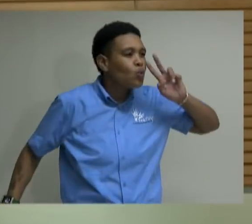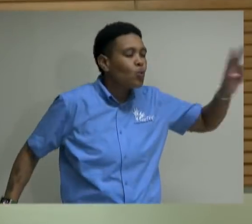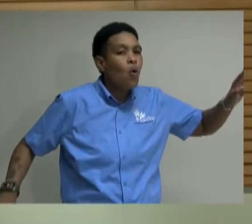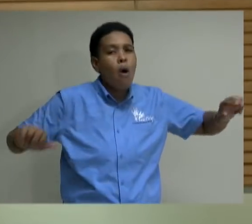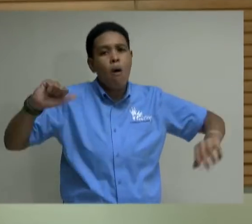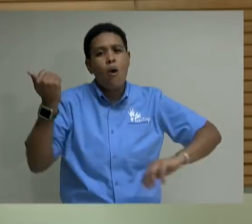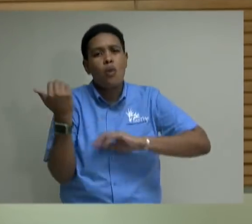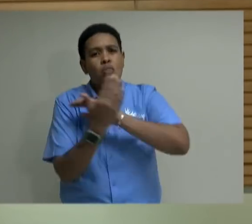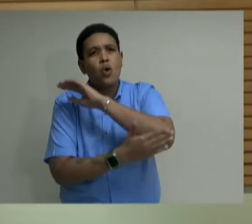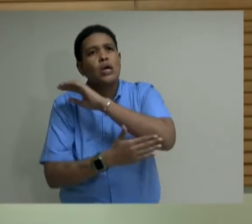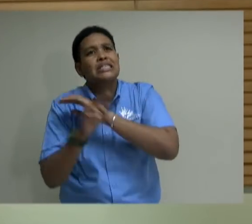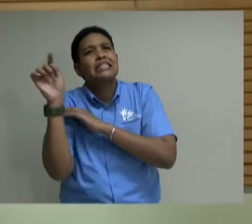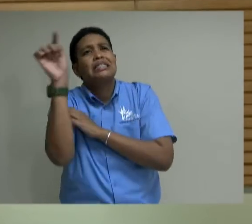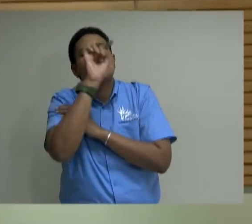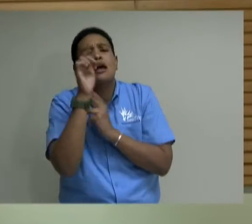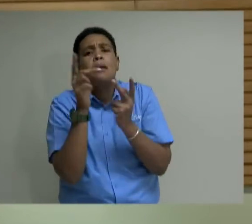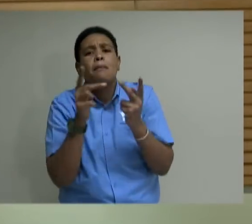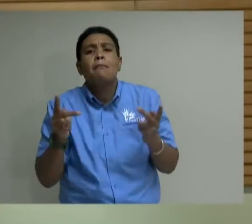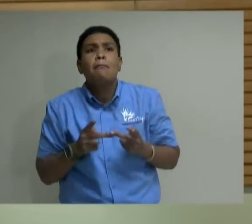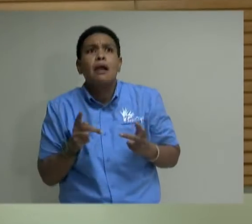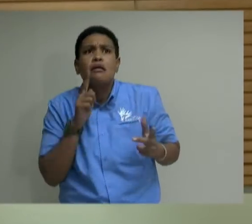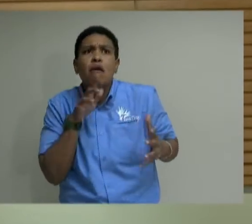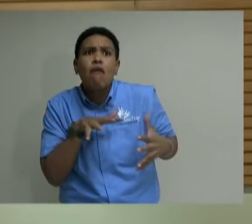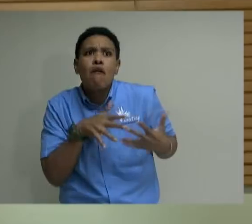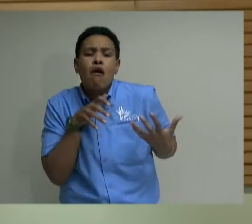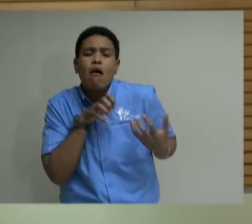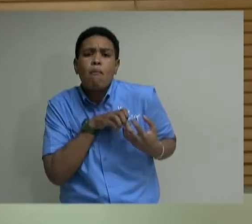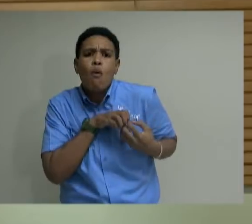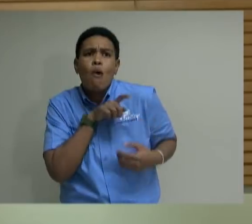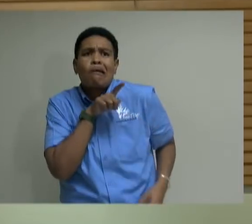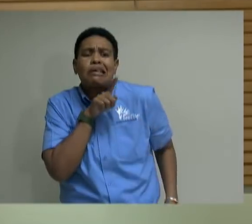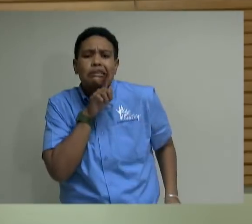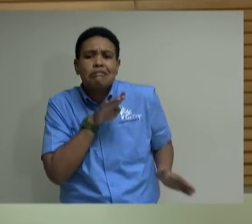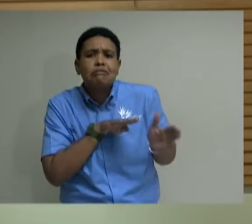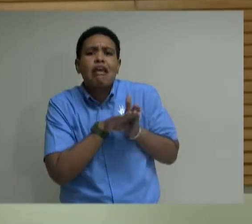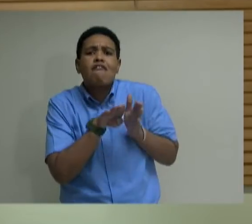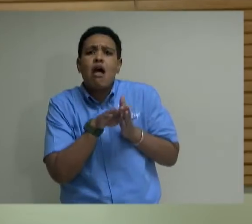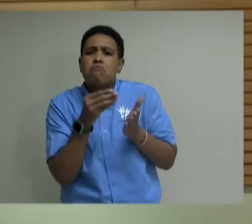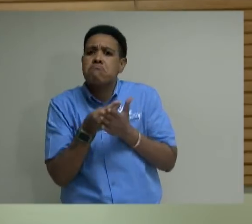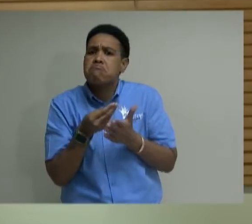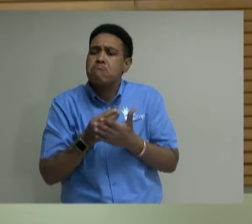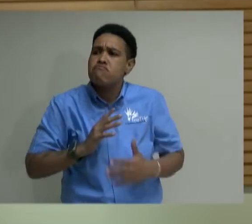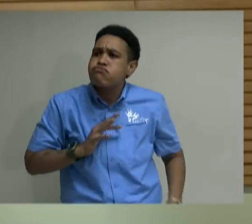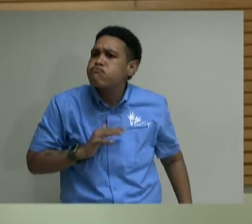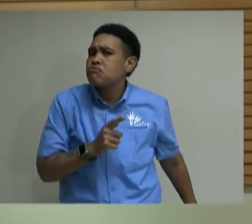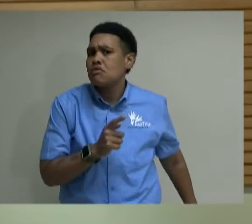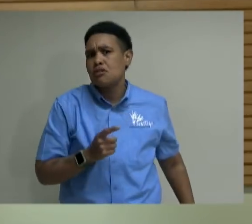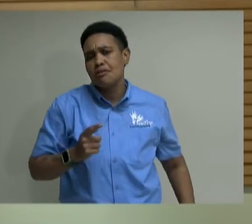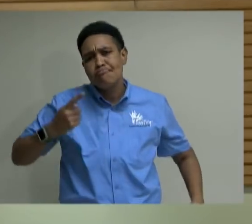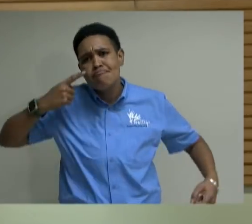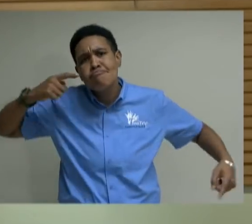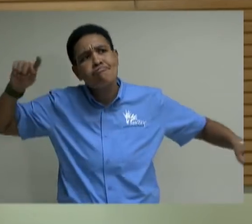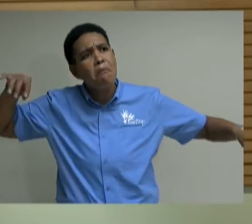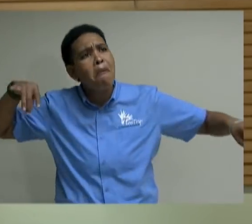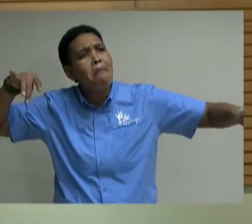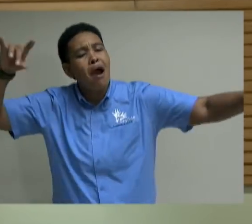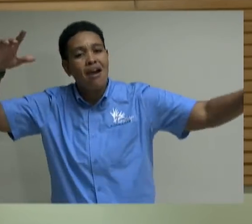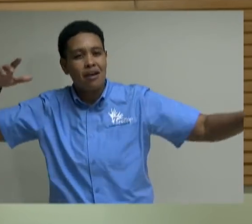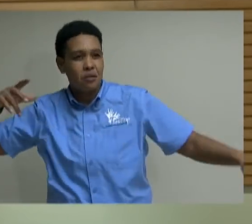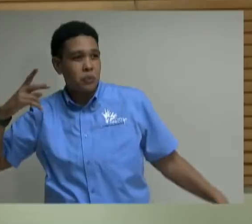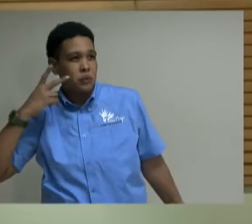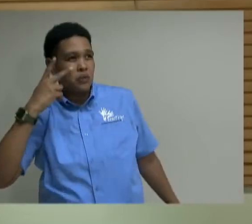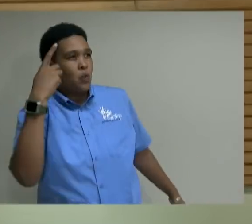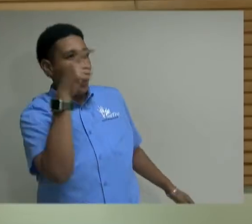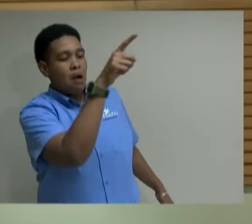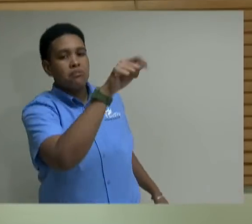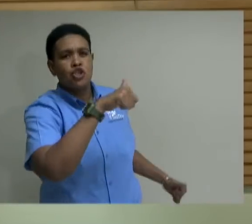jurisdictions, places that are a lot more developed, economically prosperous, and we see